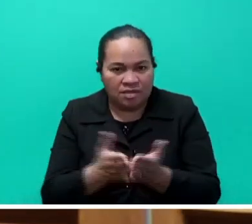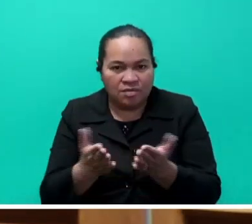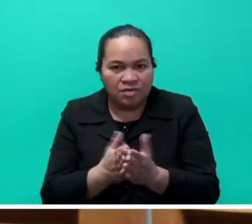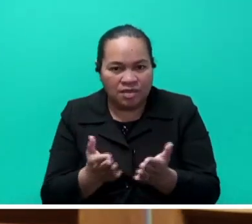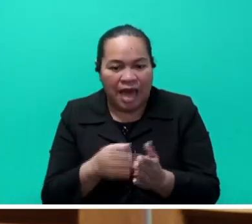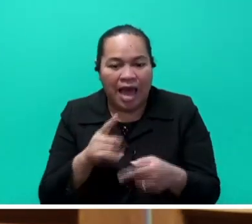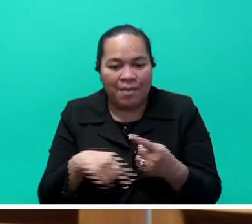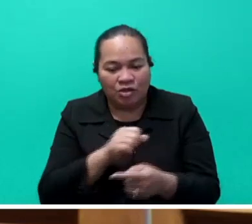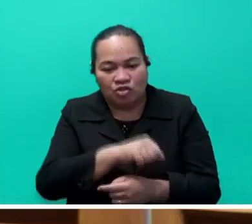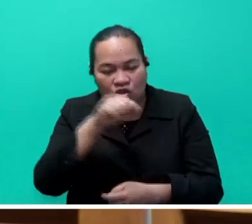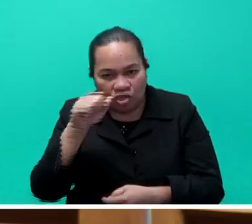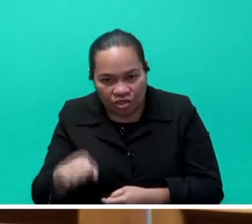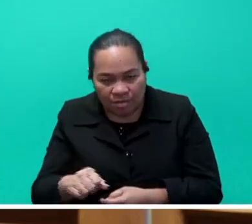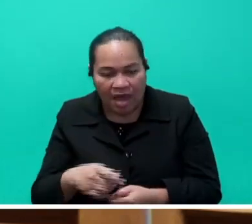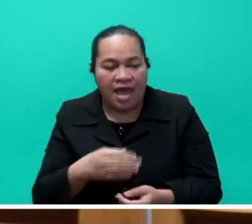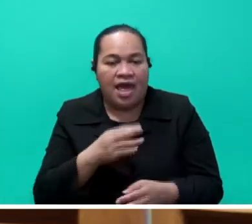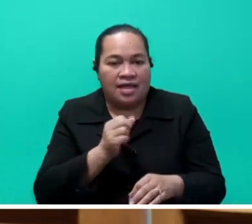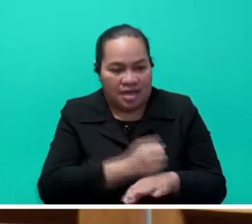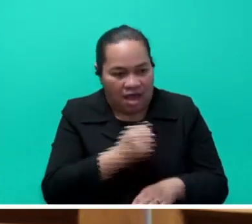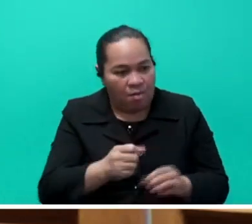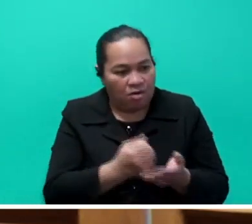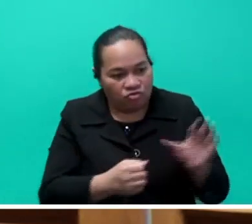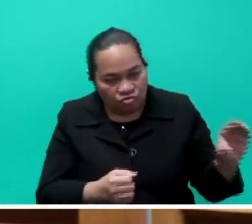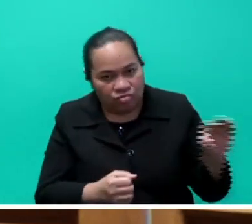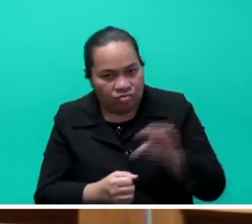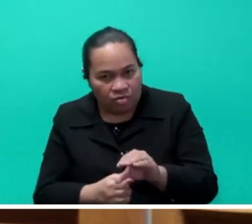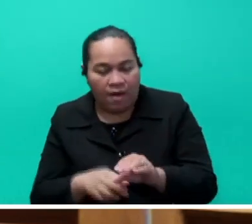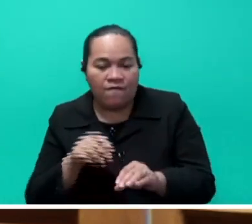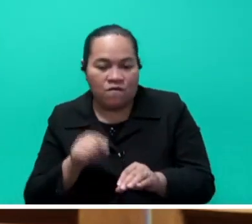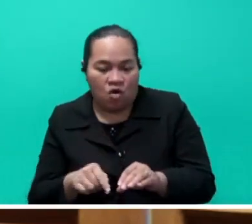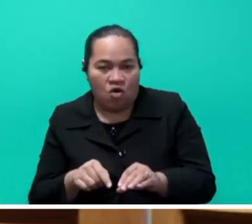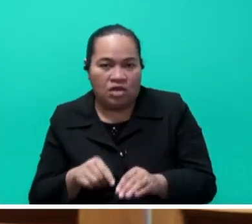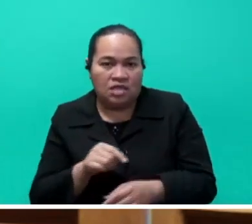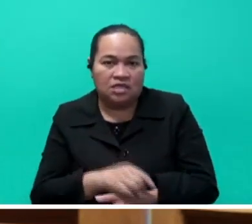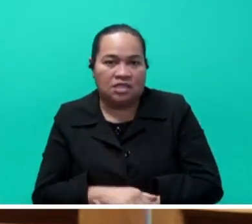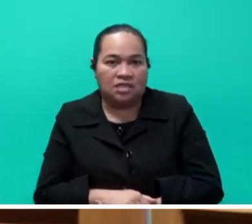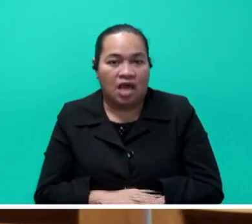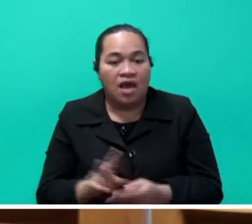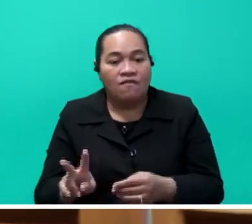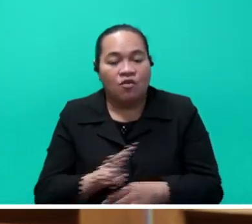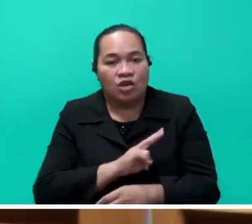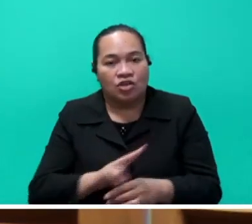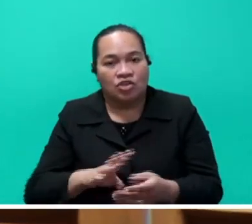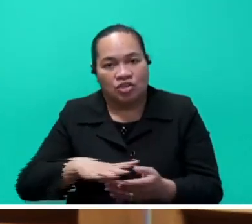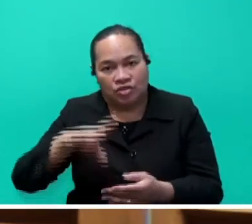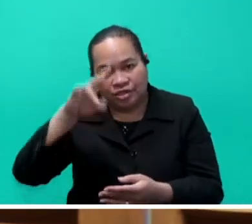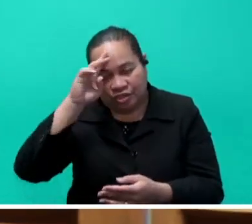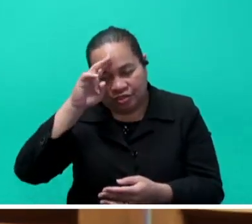and the grants and loan scheme that government is providing for this particular vocational education training.